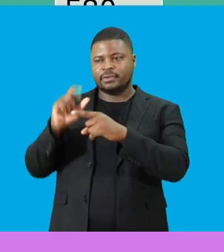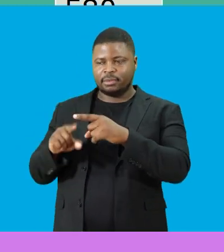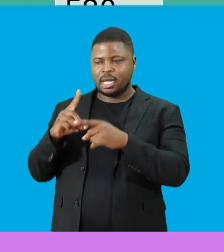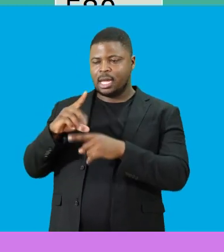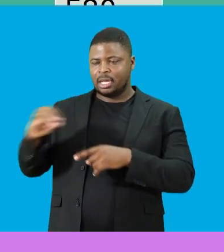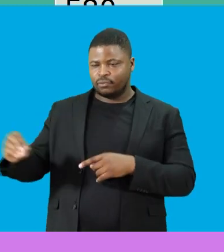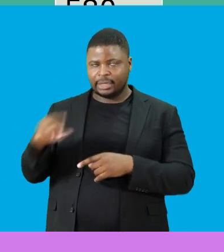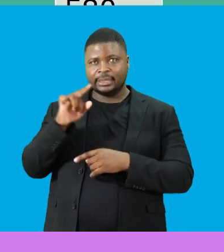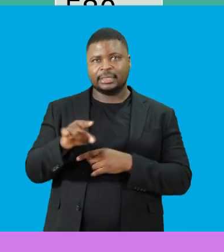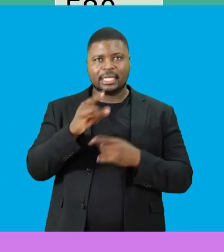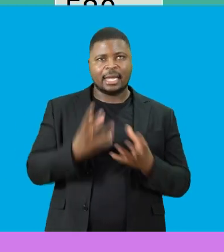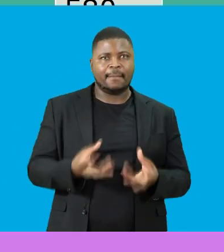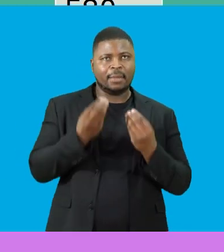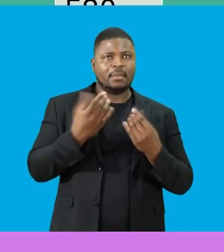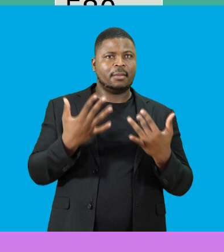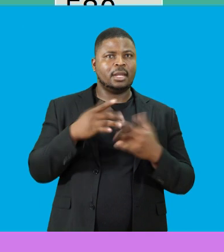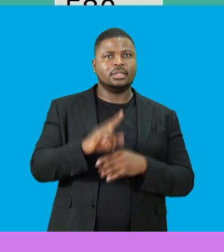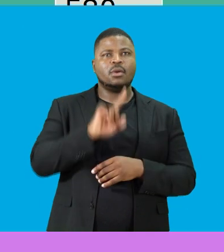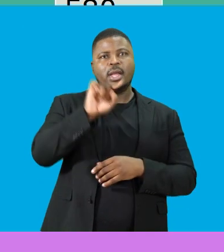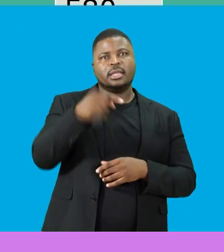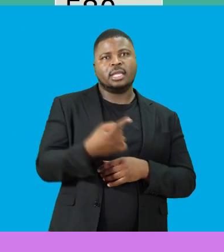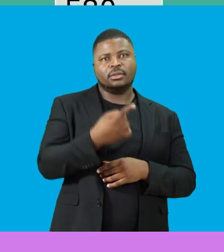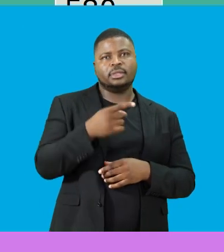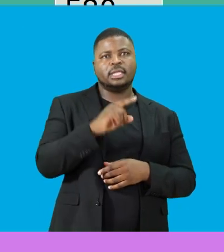us the discounted price is